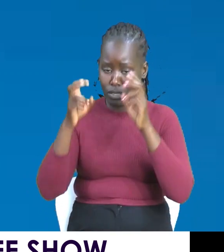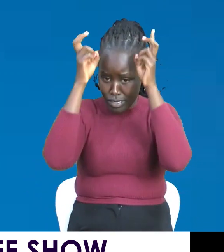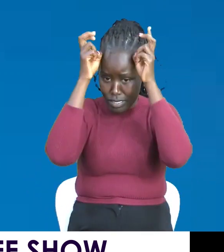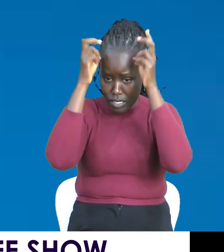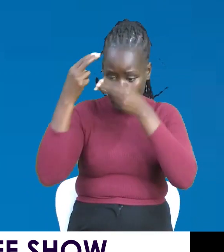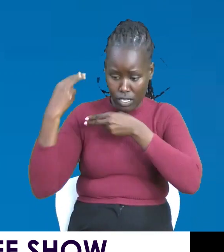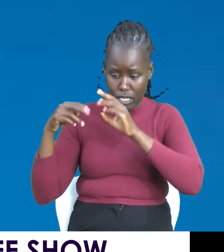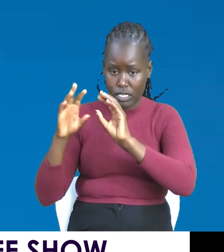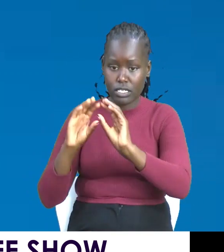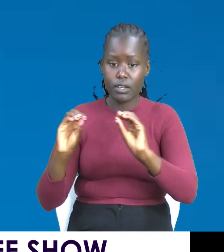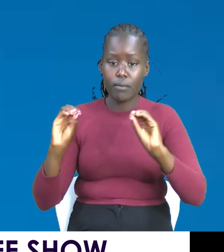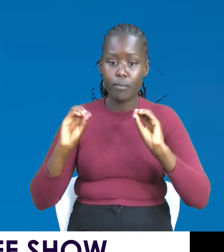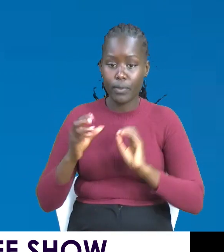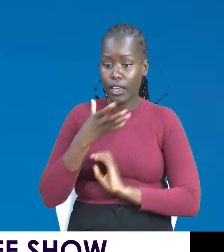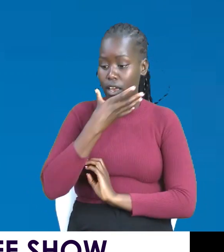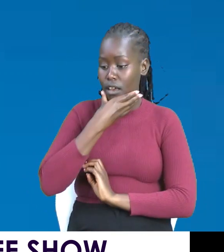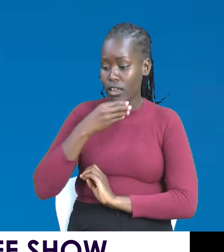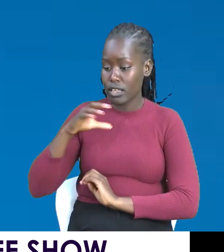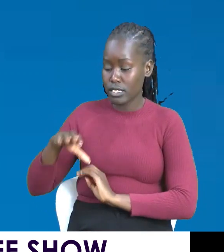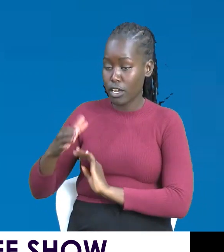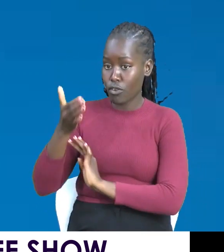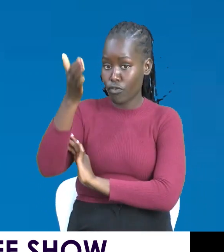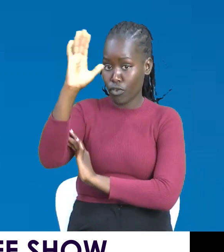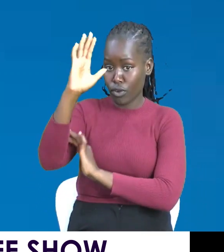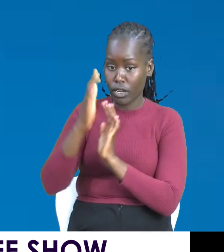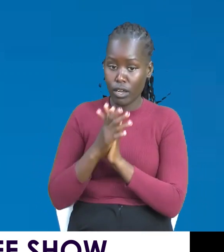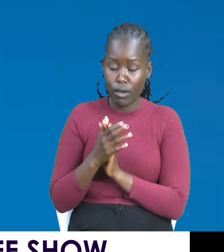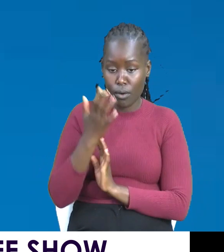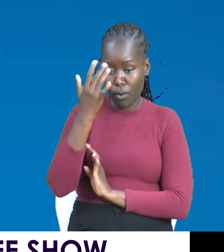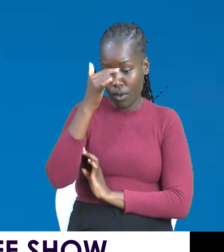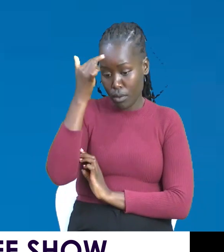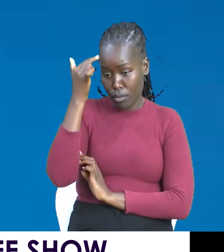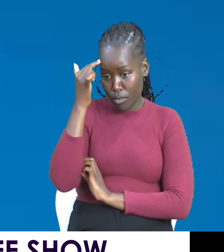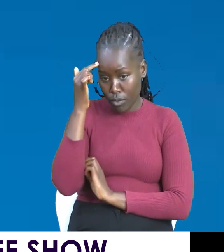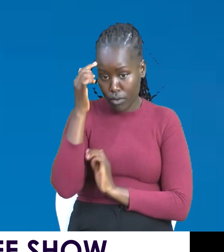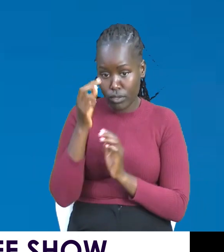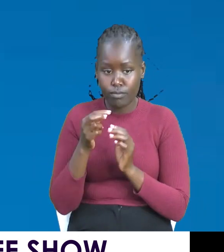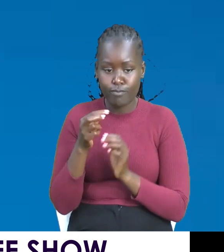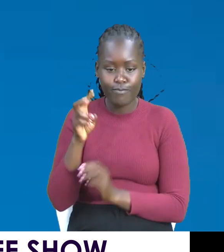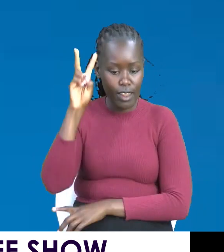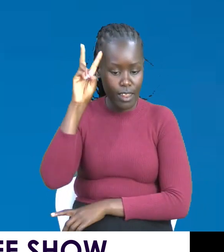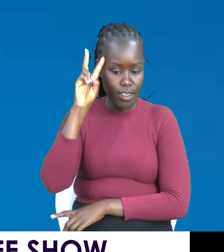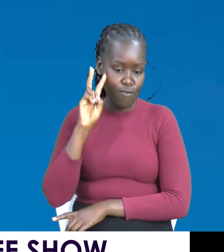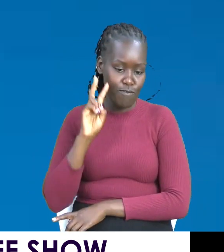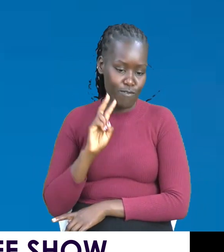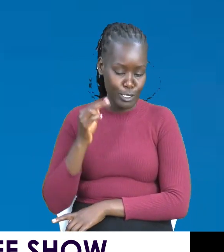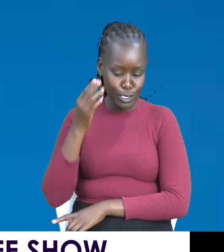history. He is the Son of God. Because Virgin Mary